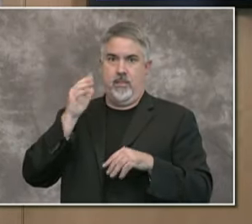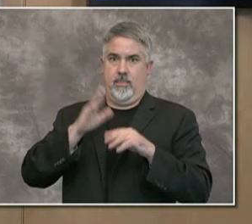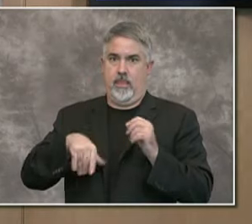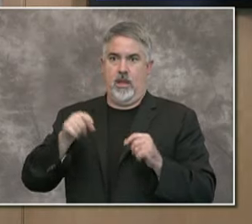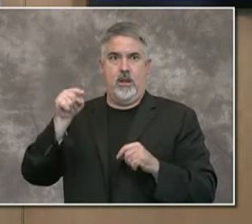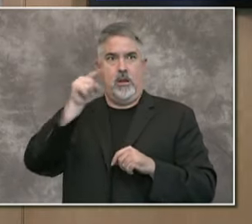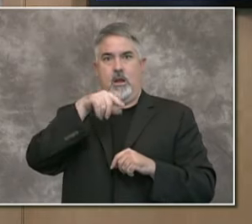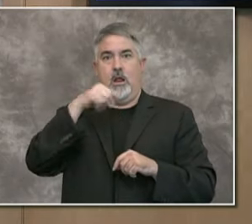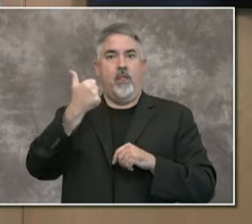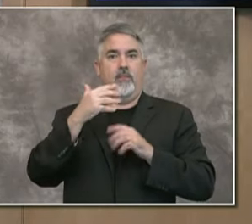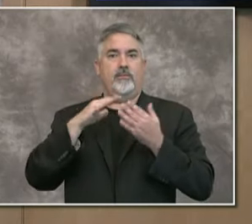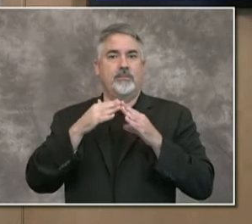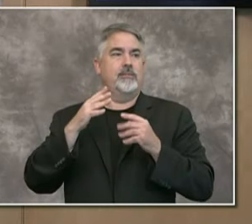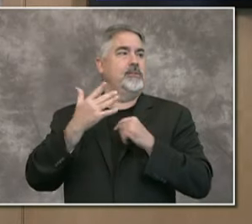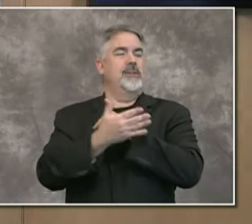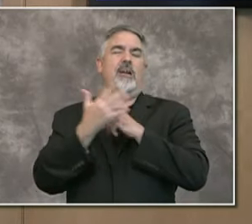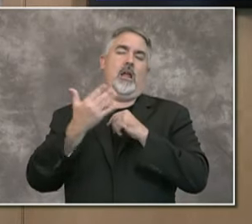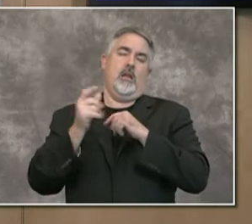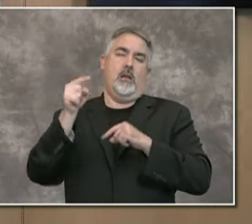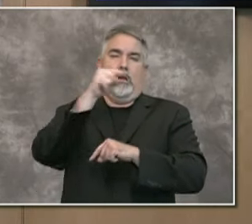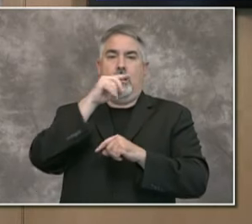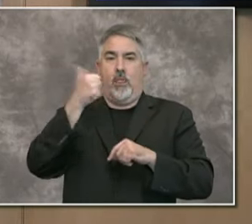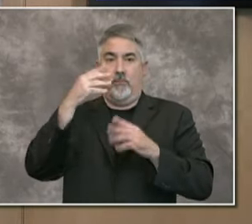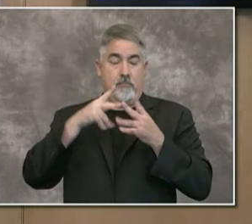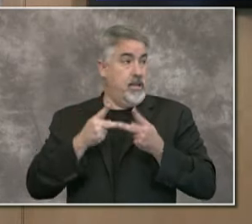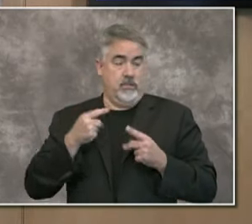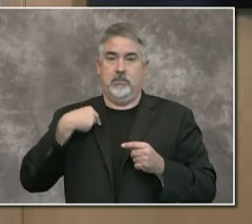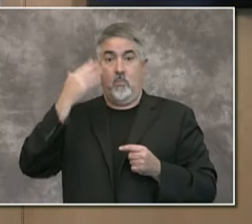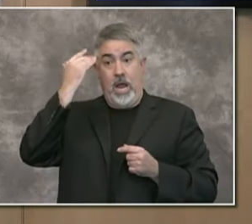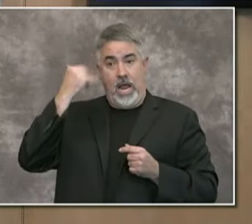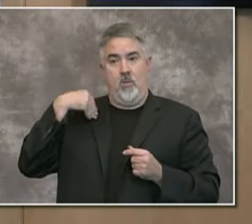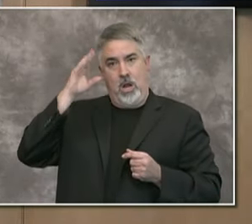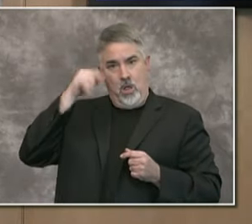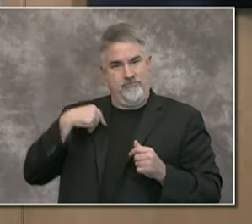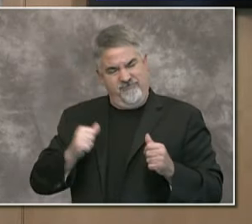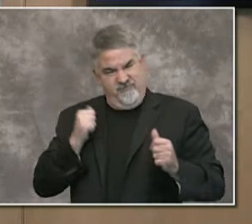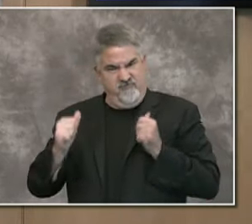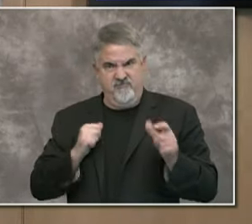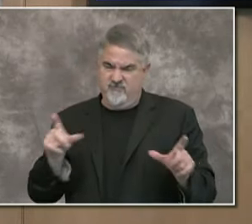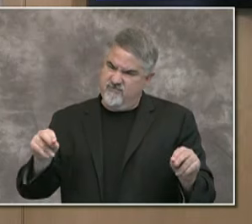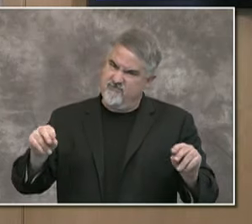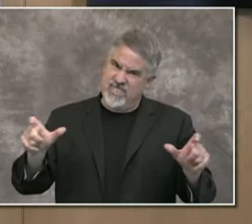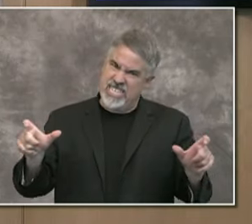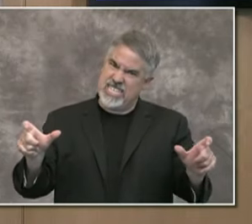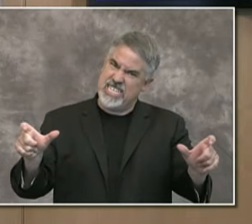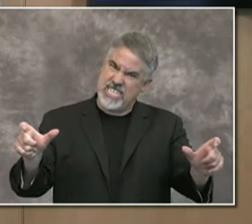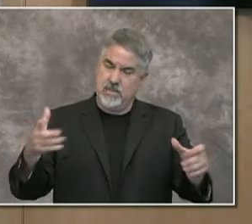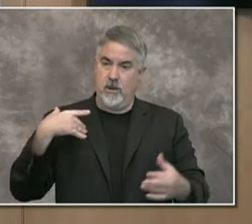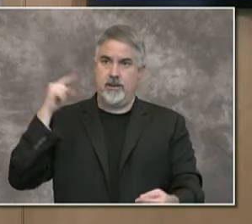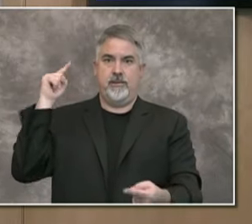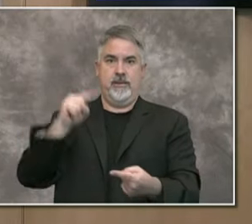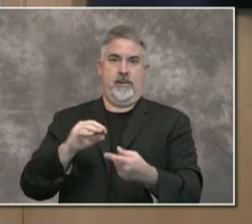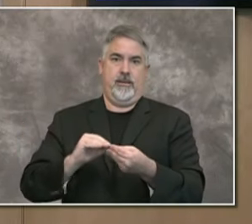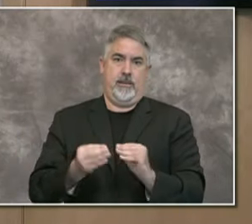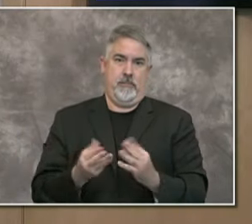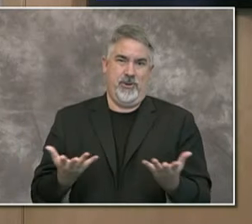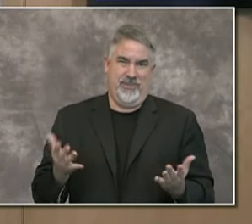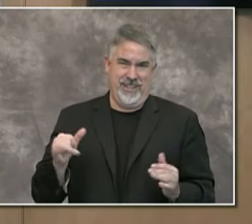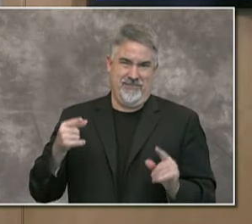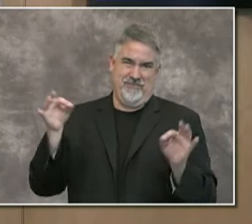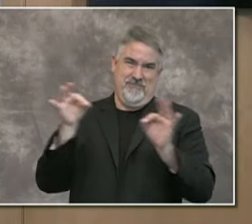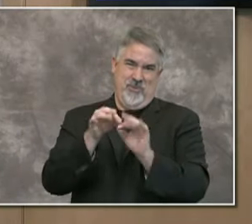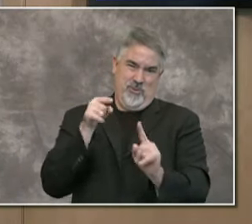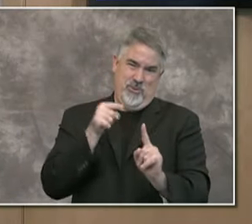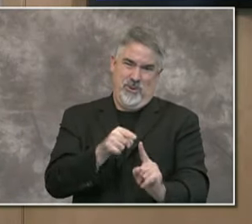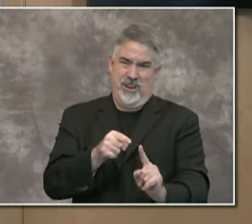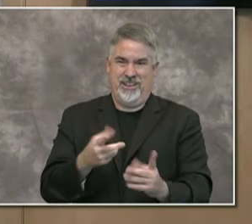that we are taking to this day, and so those actions have to continue at the same level of commitment, or all of the progress that we've